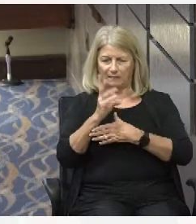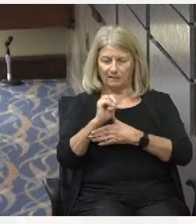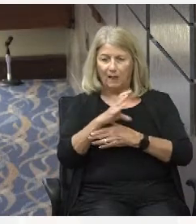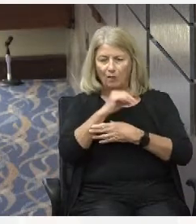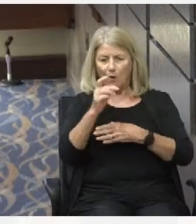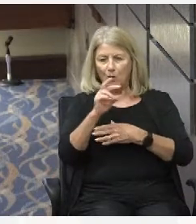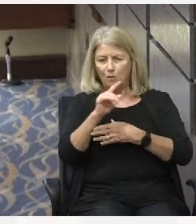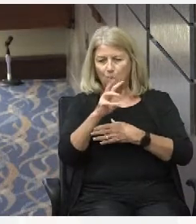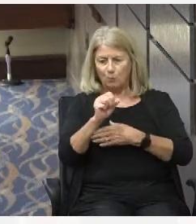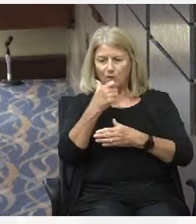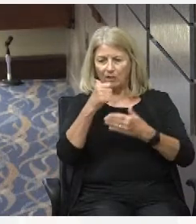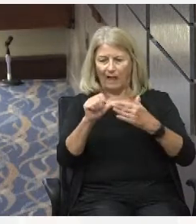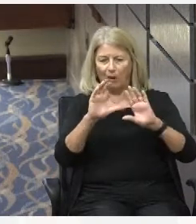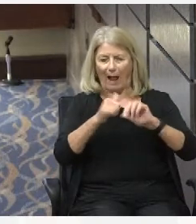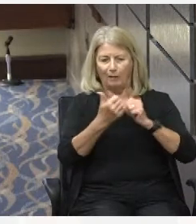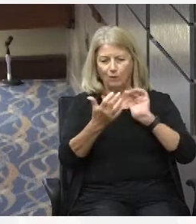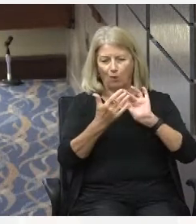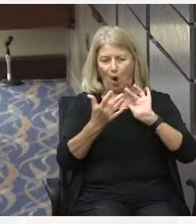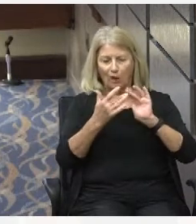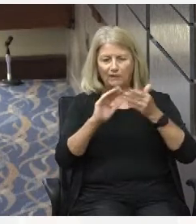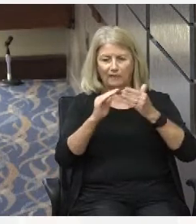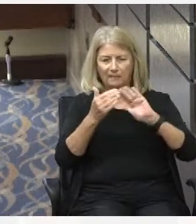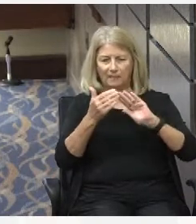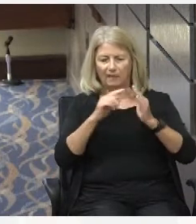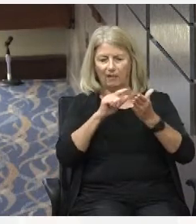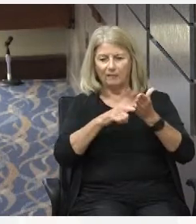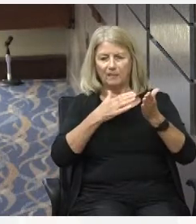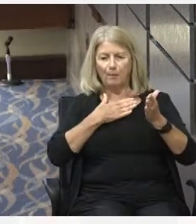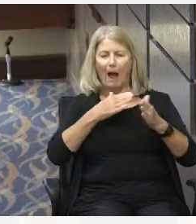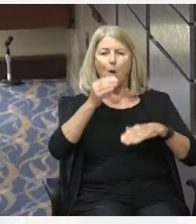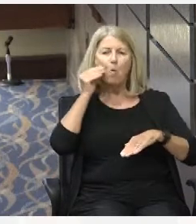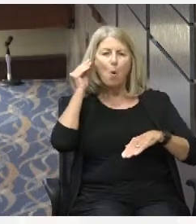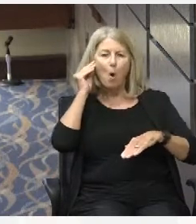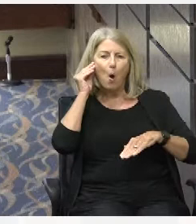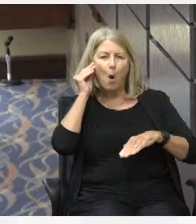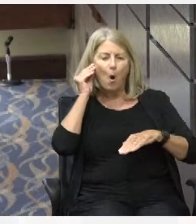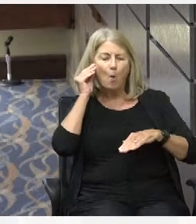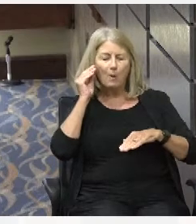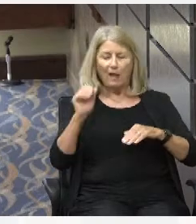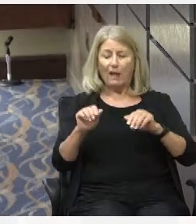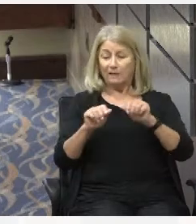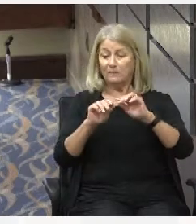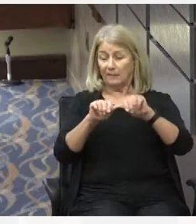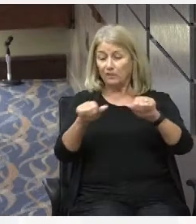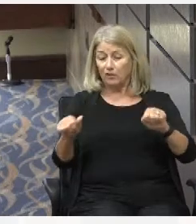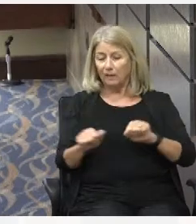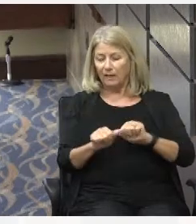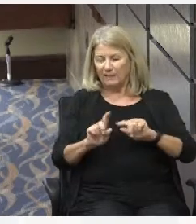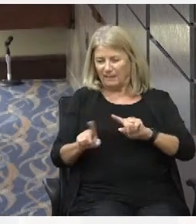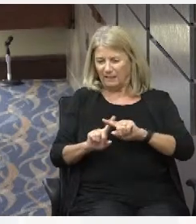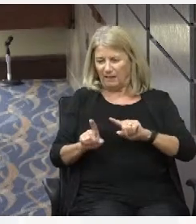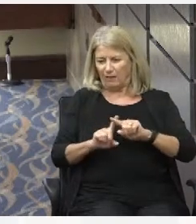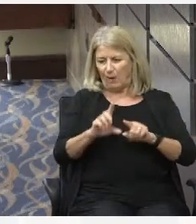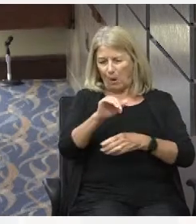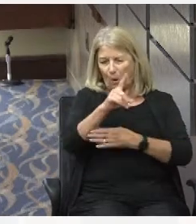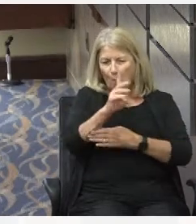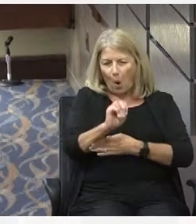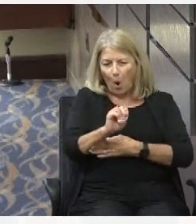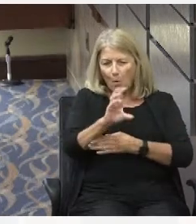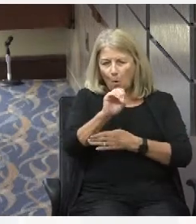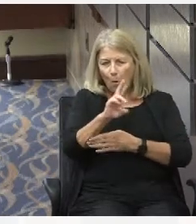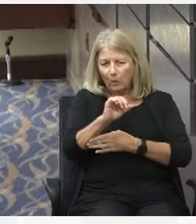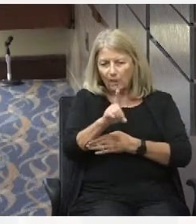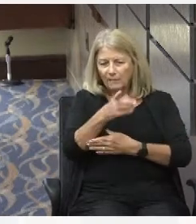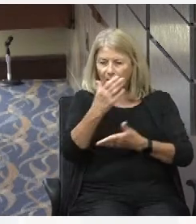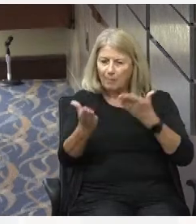questions, how to contact the city, and there's this My Home section. This will take them to various codes and ordinances that they might need to know